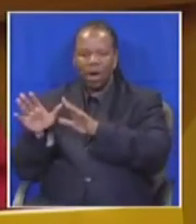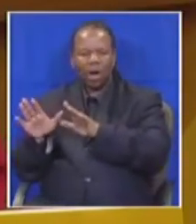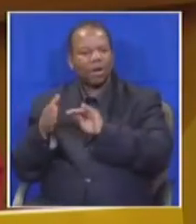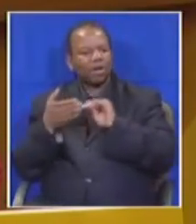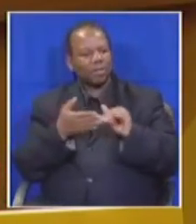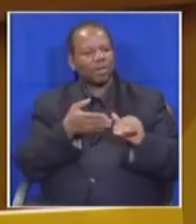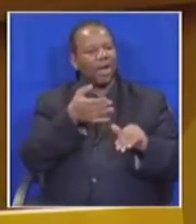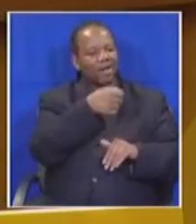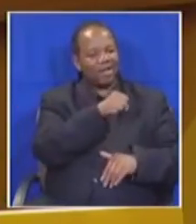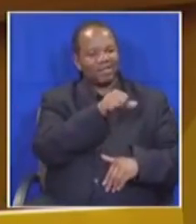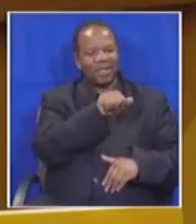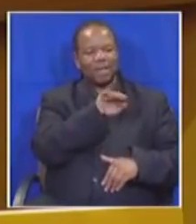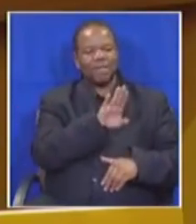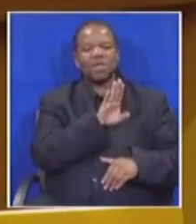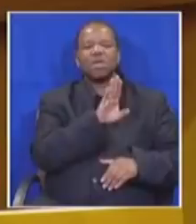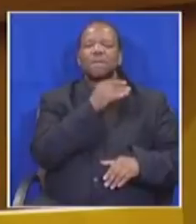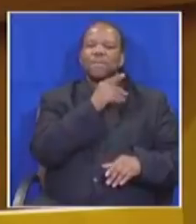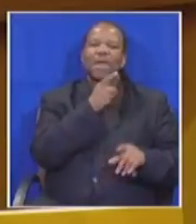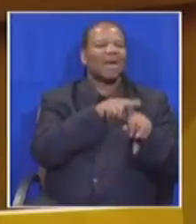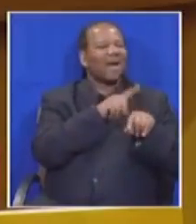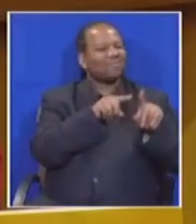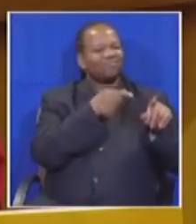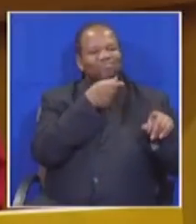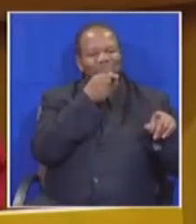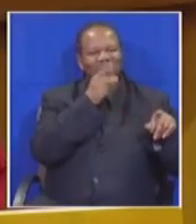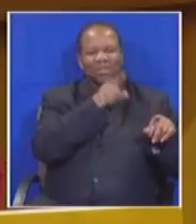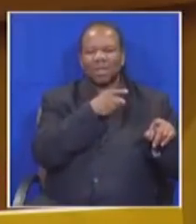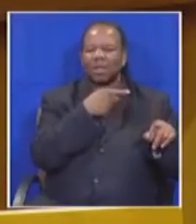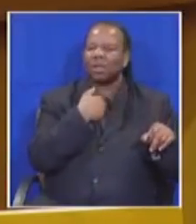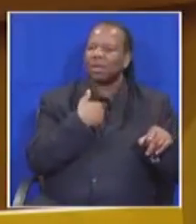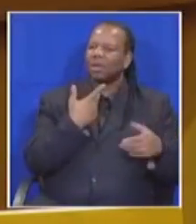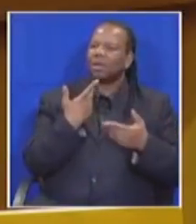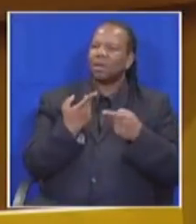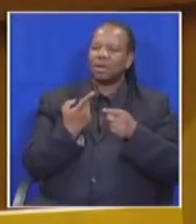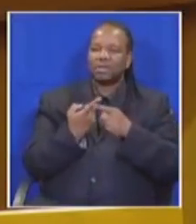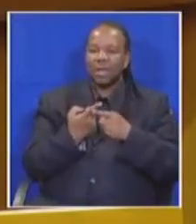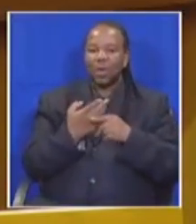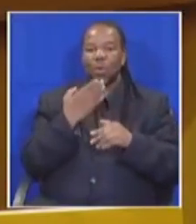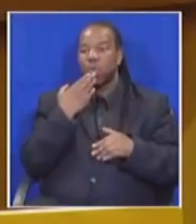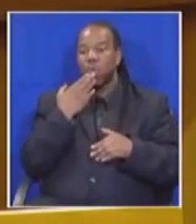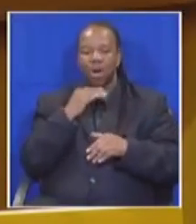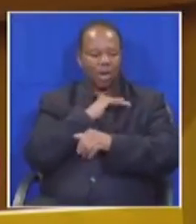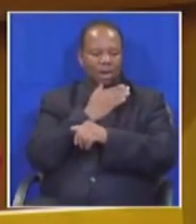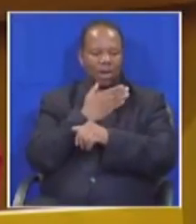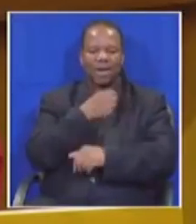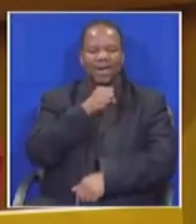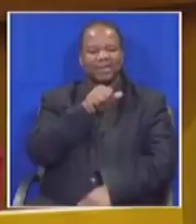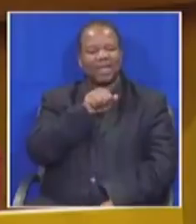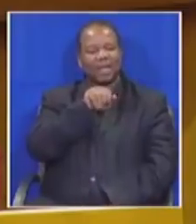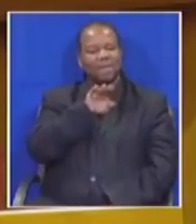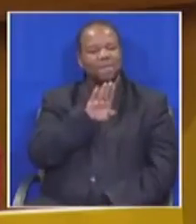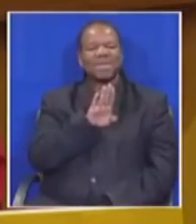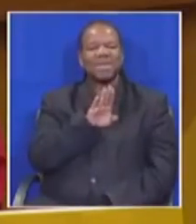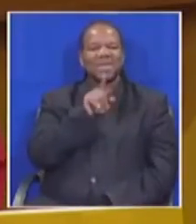and other commercial alcohol brands. This is made worse by the power of the SA Breweries, one of the biggest beer companies